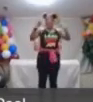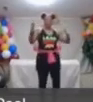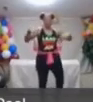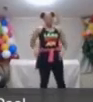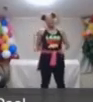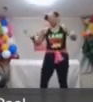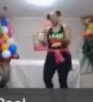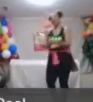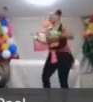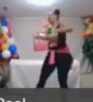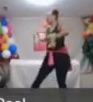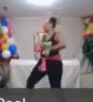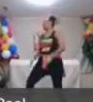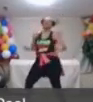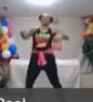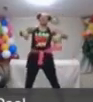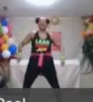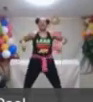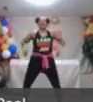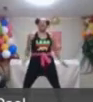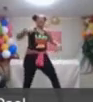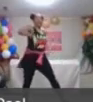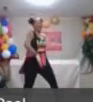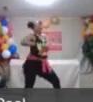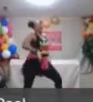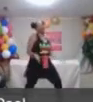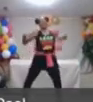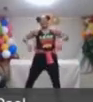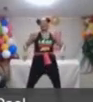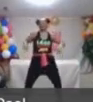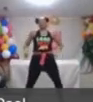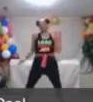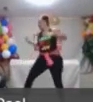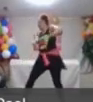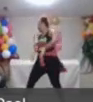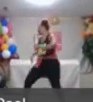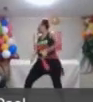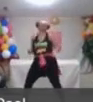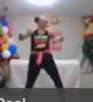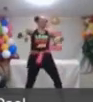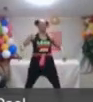Let the music take me.